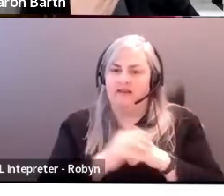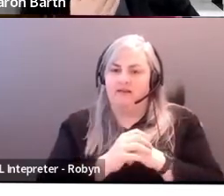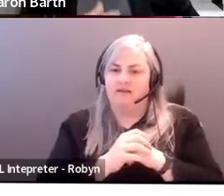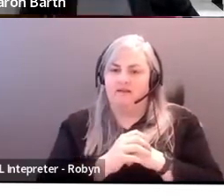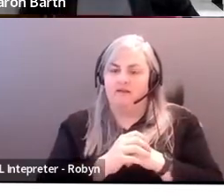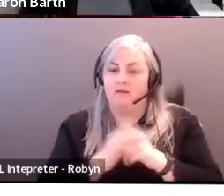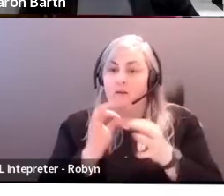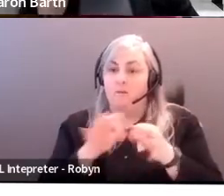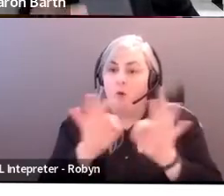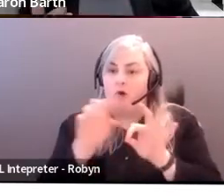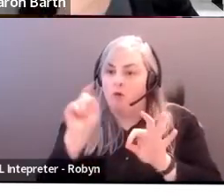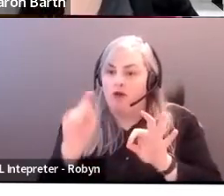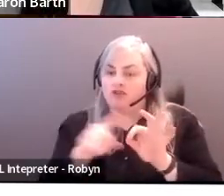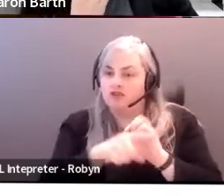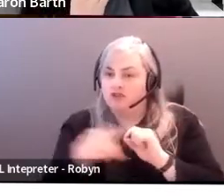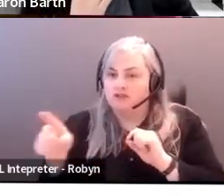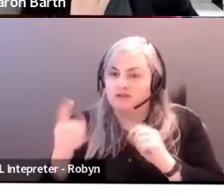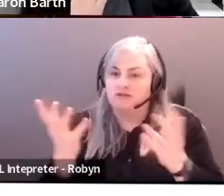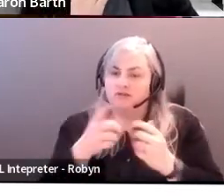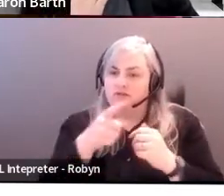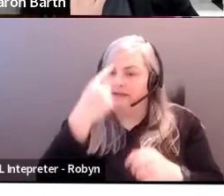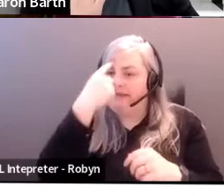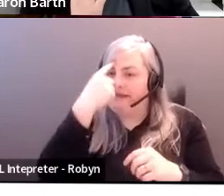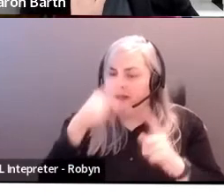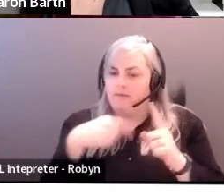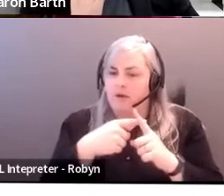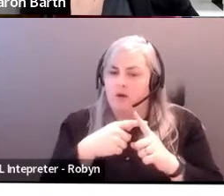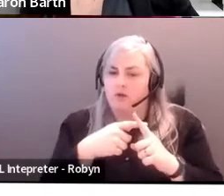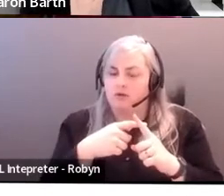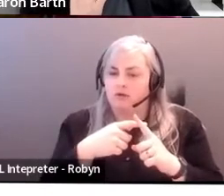question. Did you think about it?